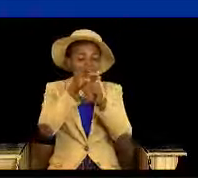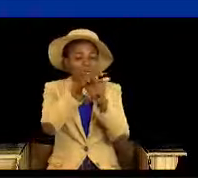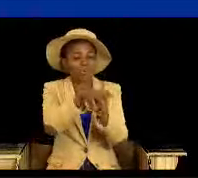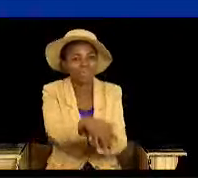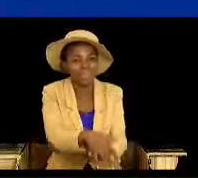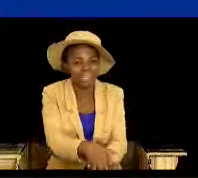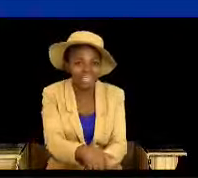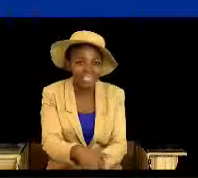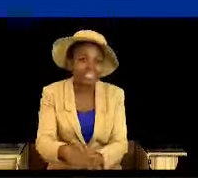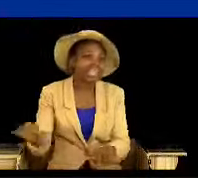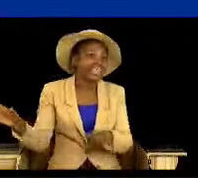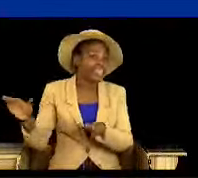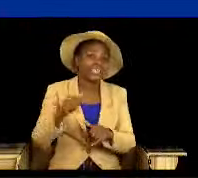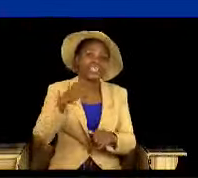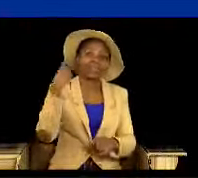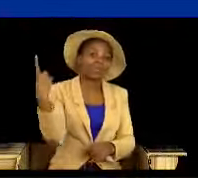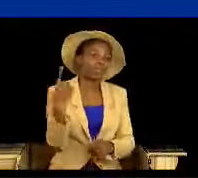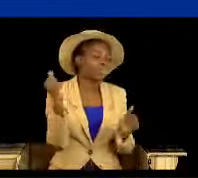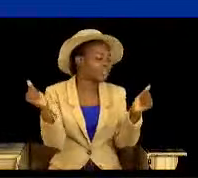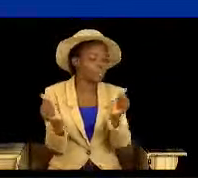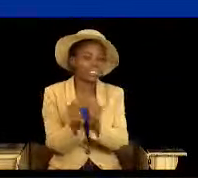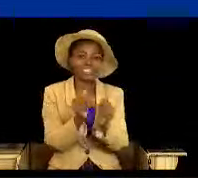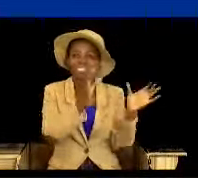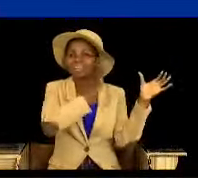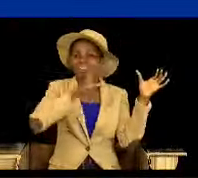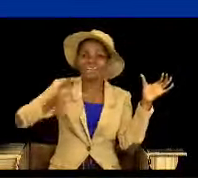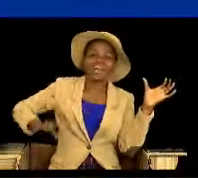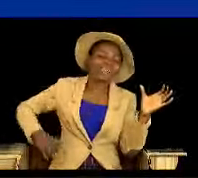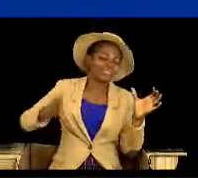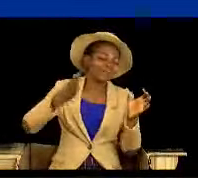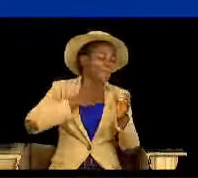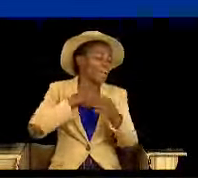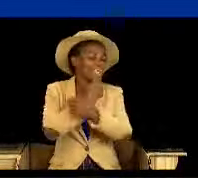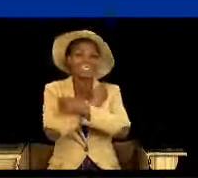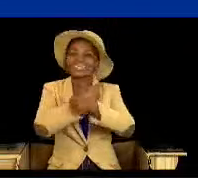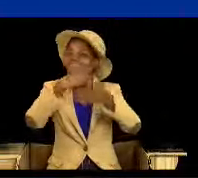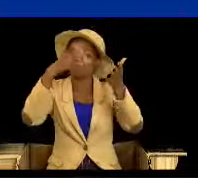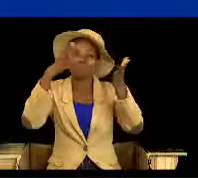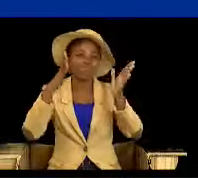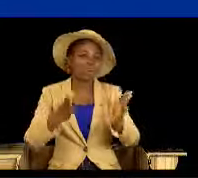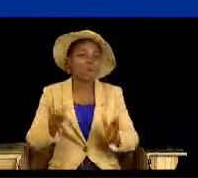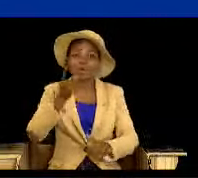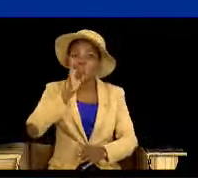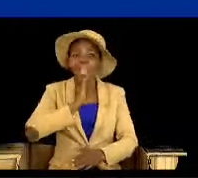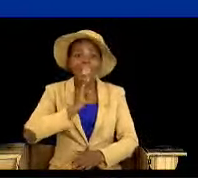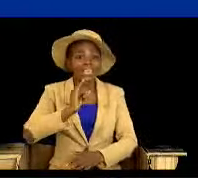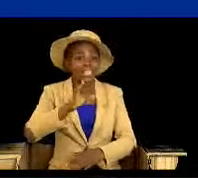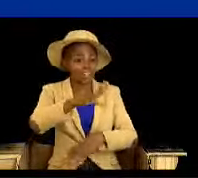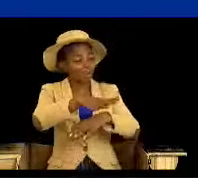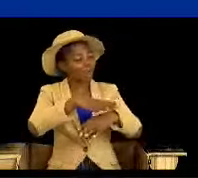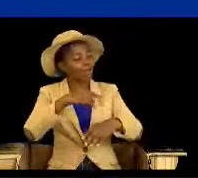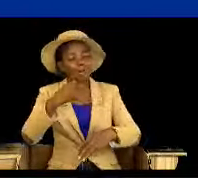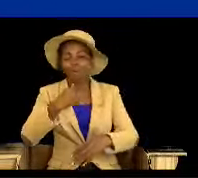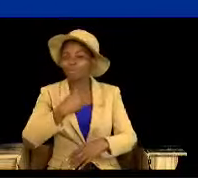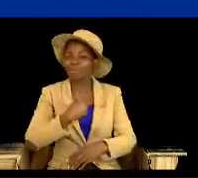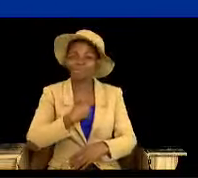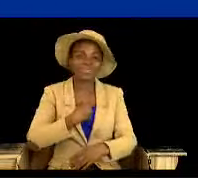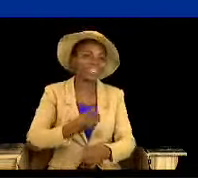s Lord with Christ my savior May